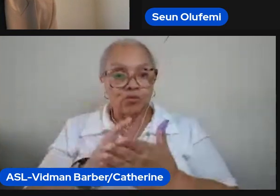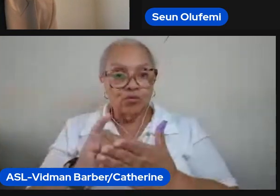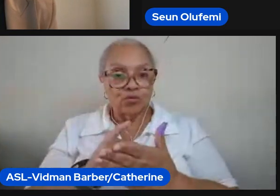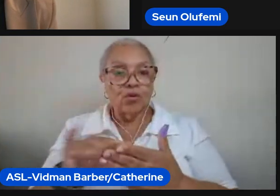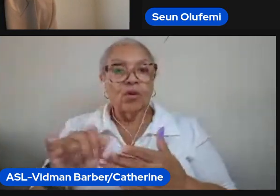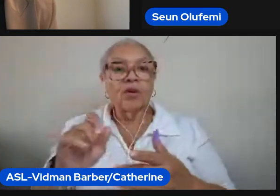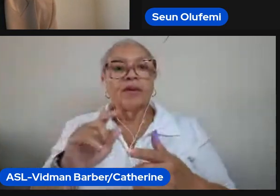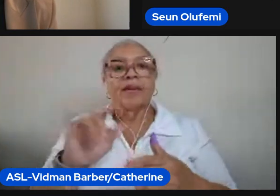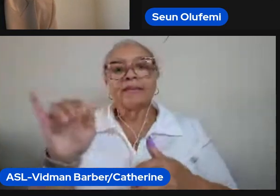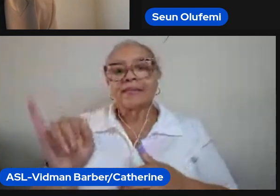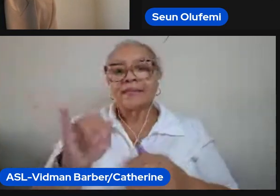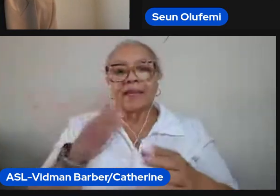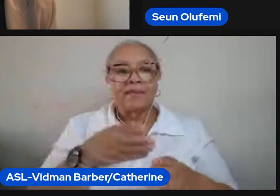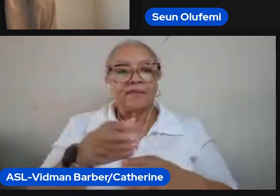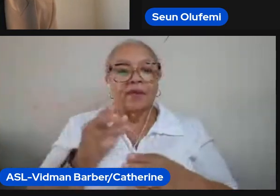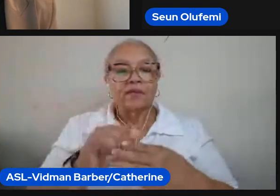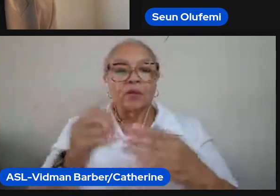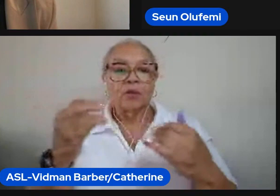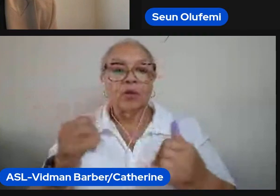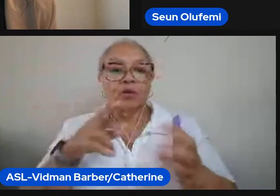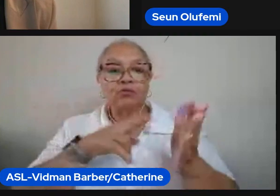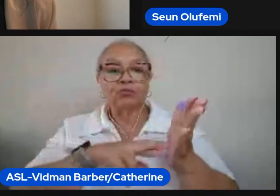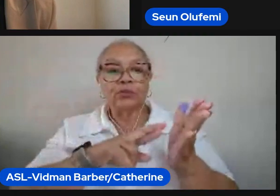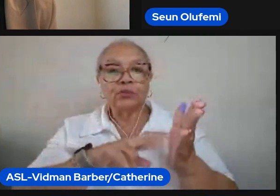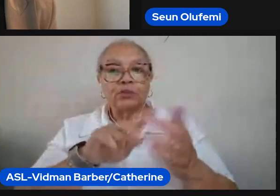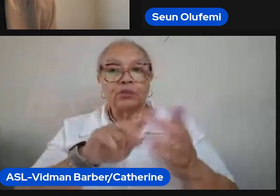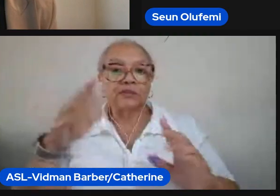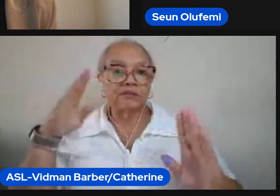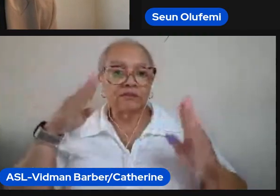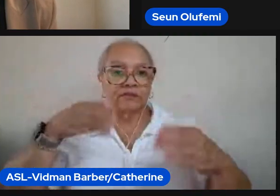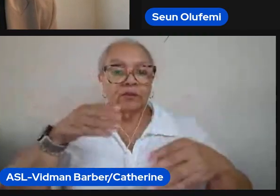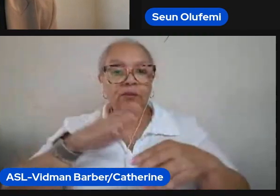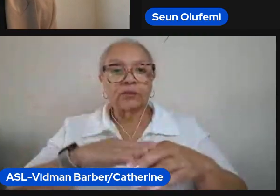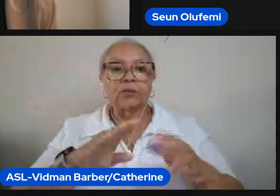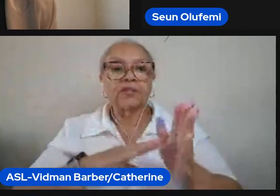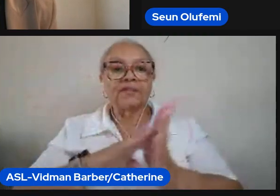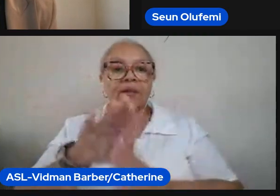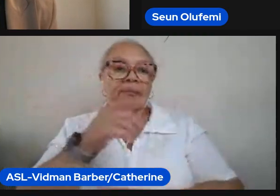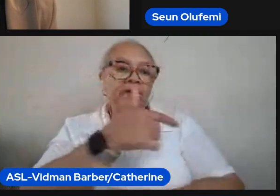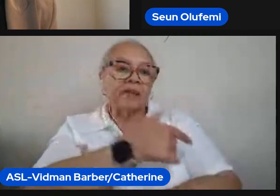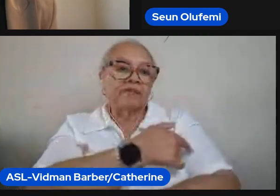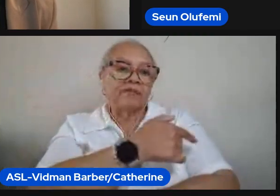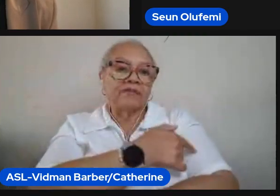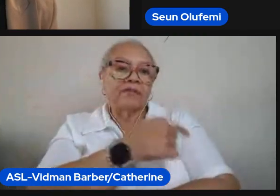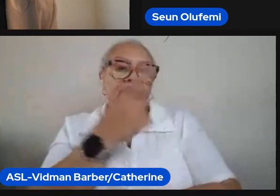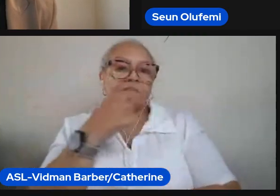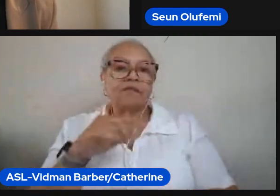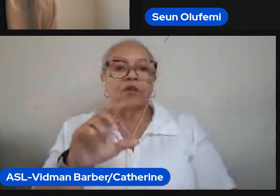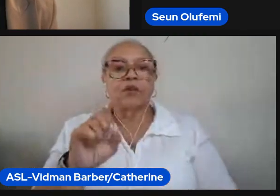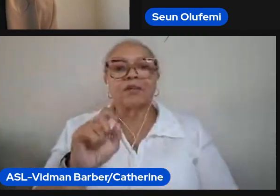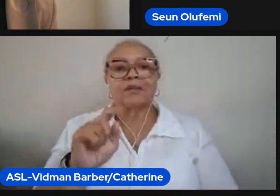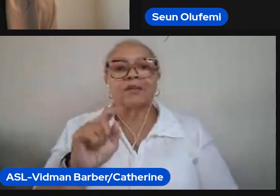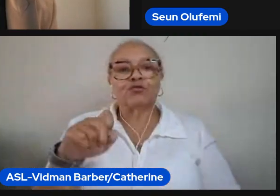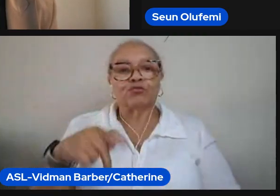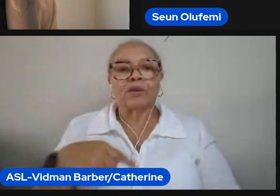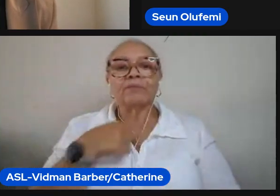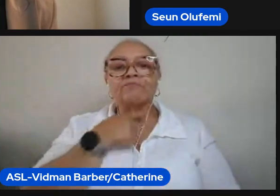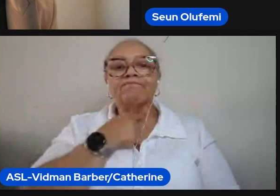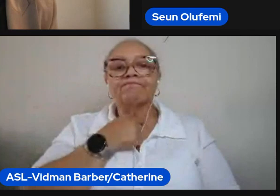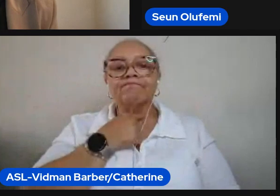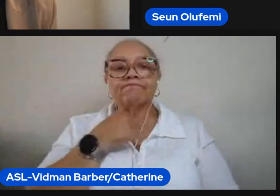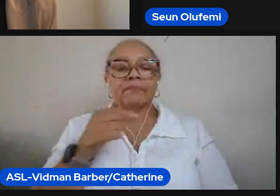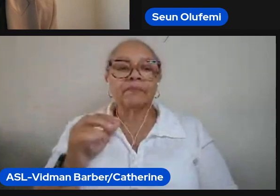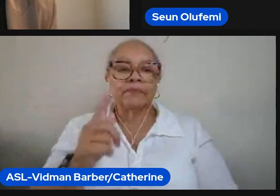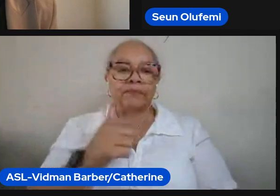field. Her current research is geared towards developing a vaccine for strep throat infections in children and